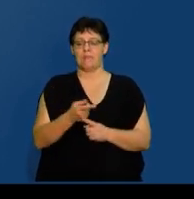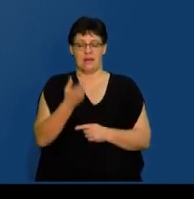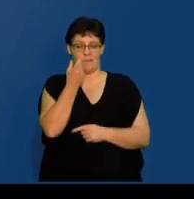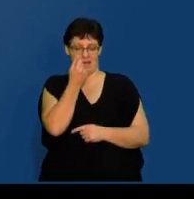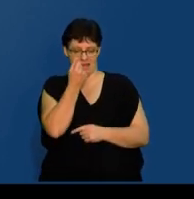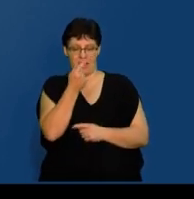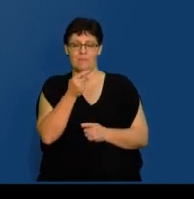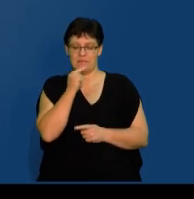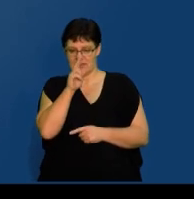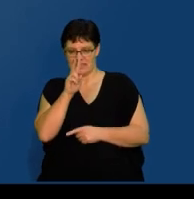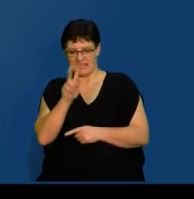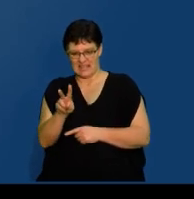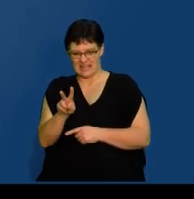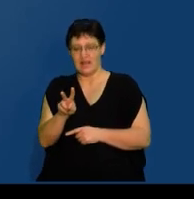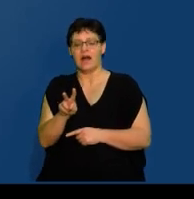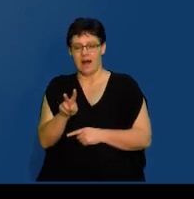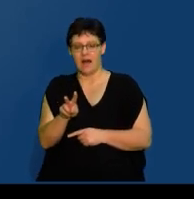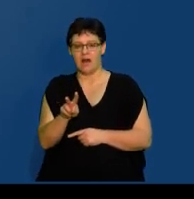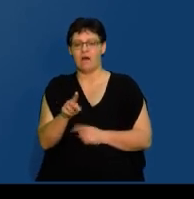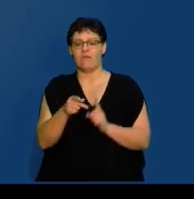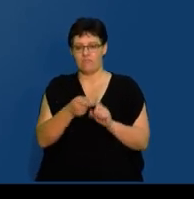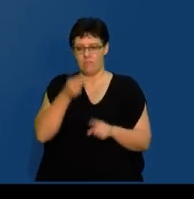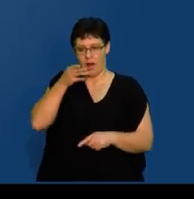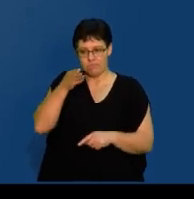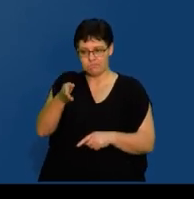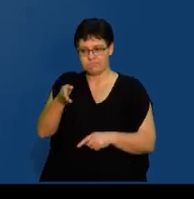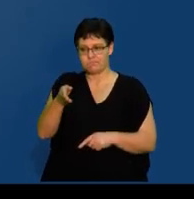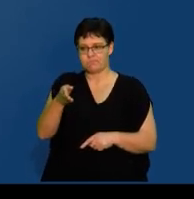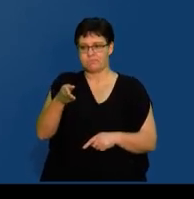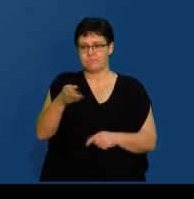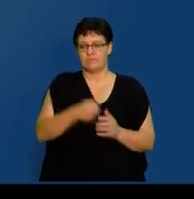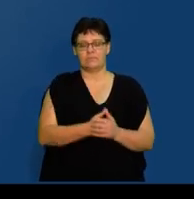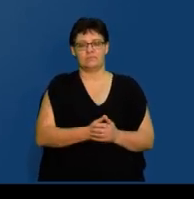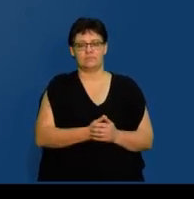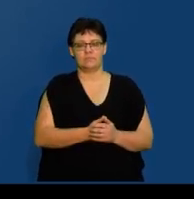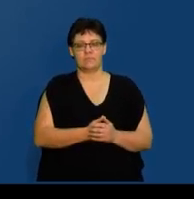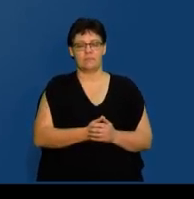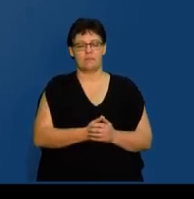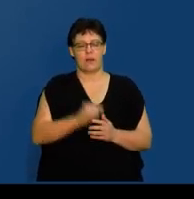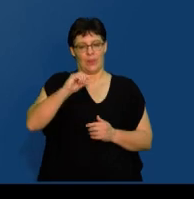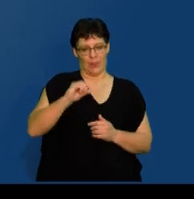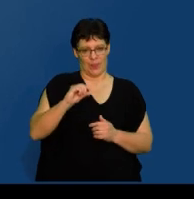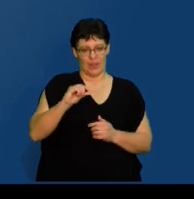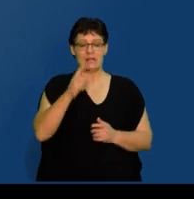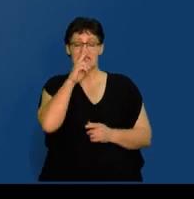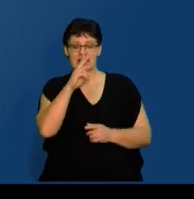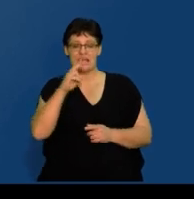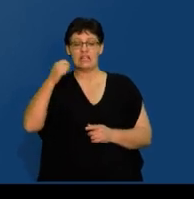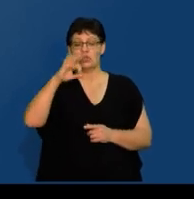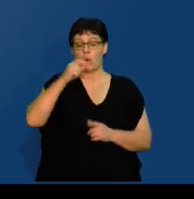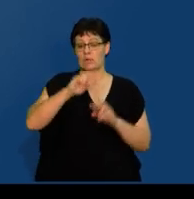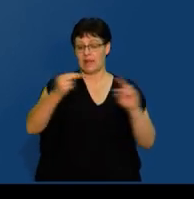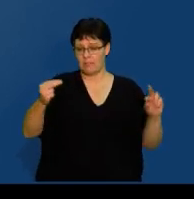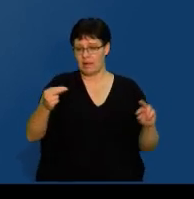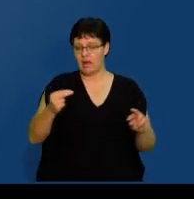and we see that the recessive allele comes in from there. So when we look at the genotype ratio, it is an expression of